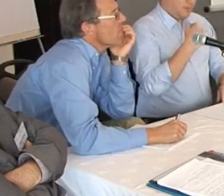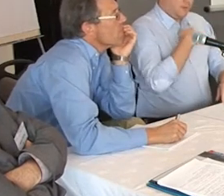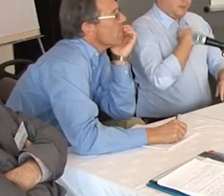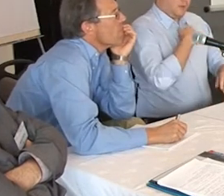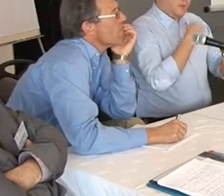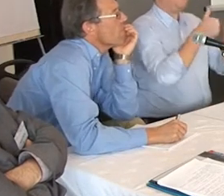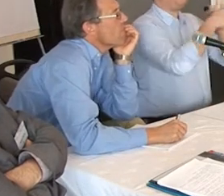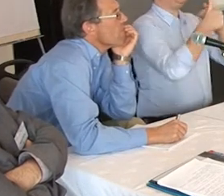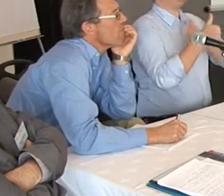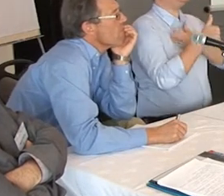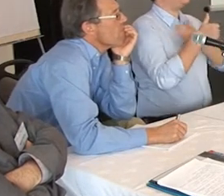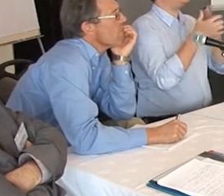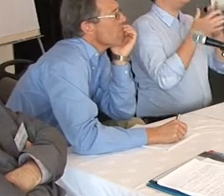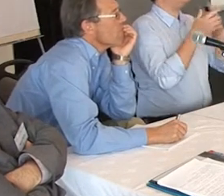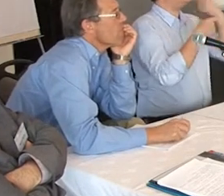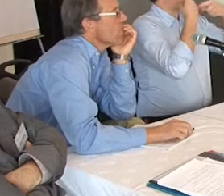Sure.